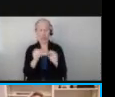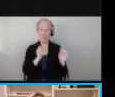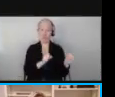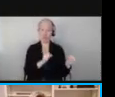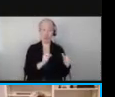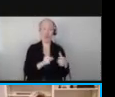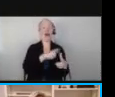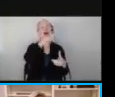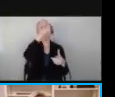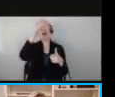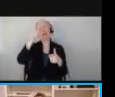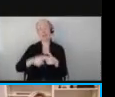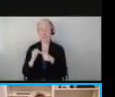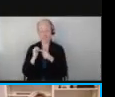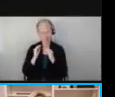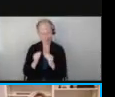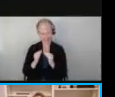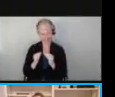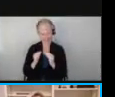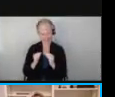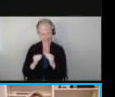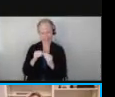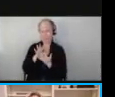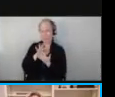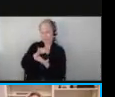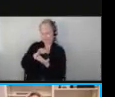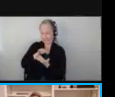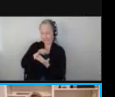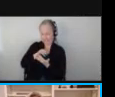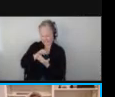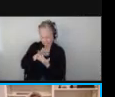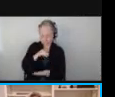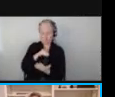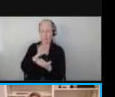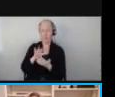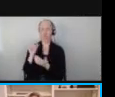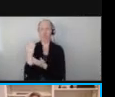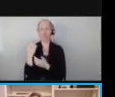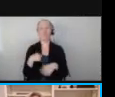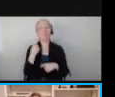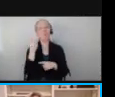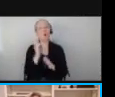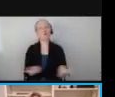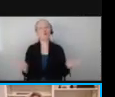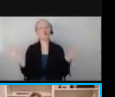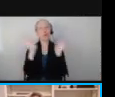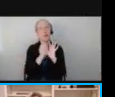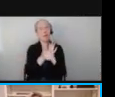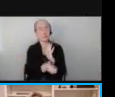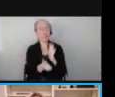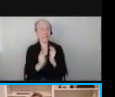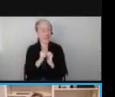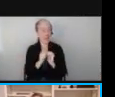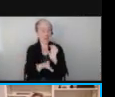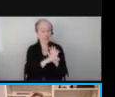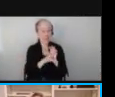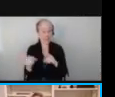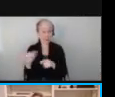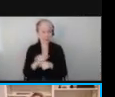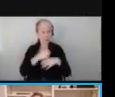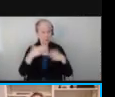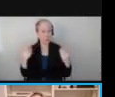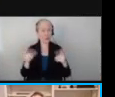train extensively to learn the job. Today, one of those critical competencies for which they're selected and trained is